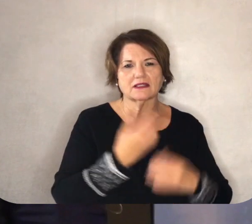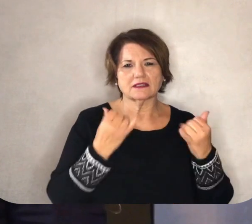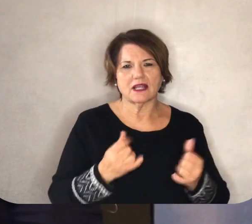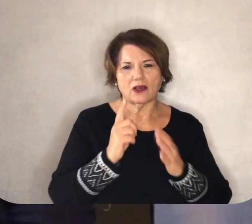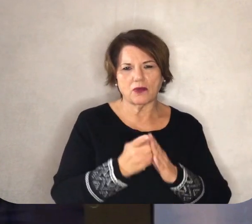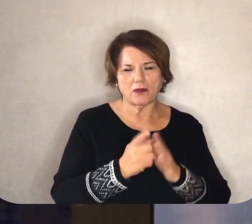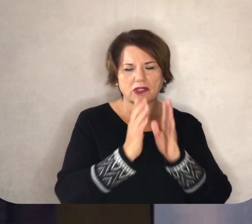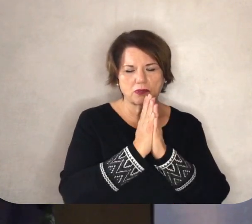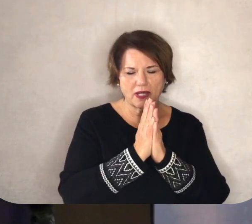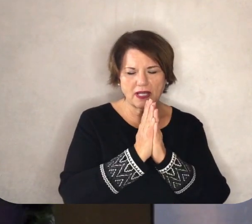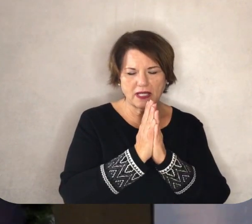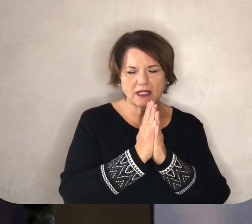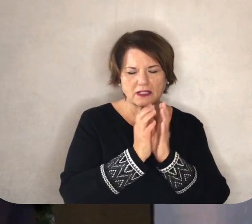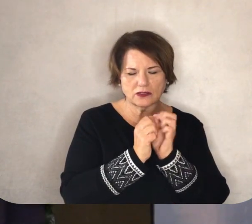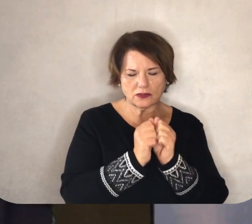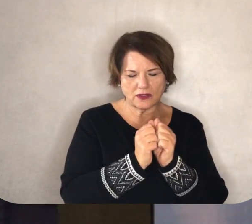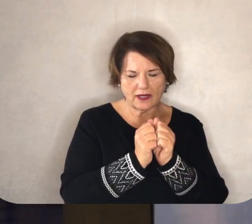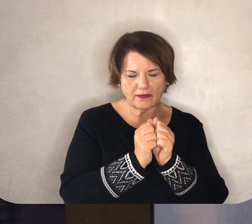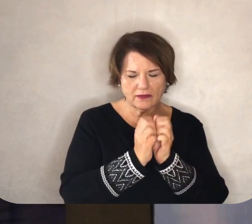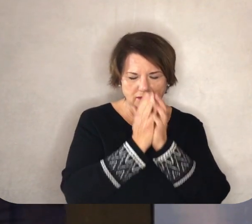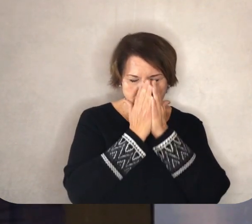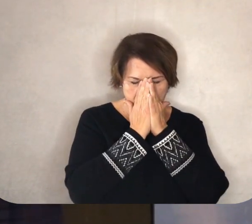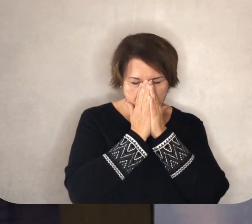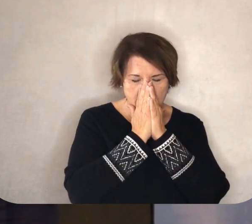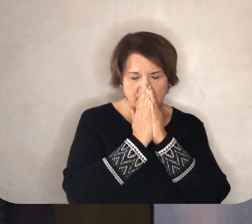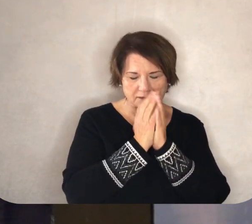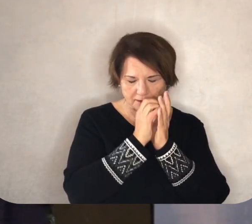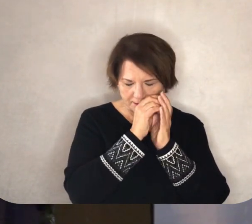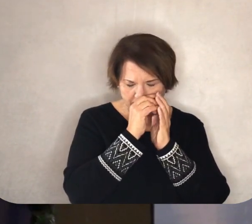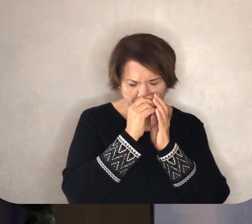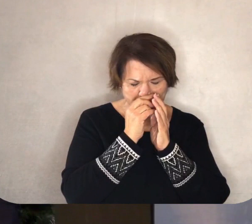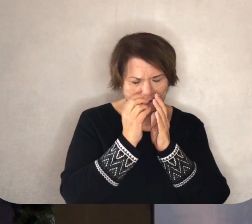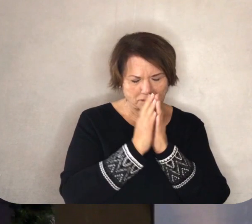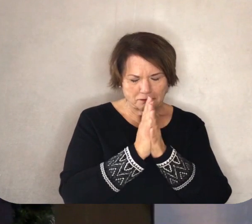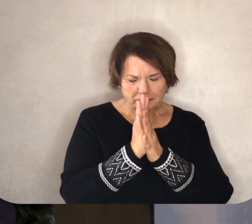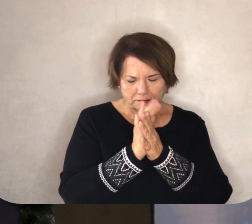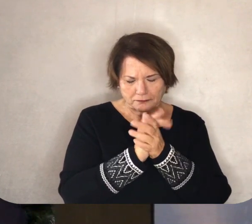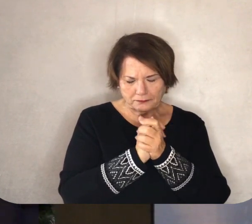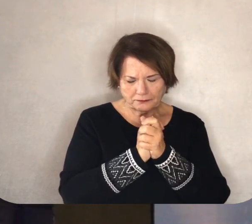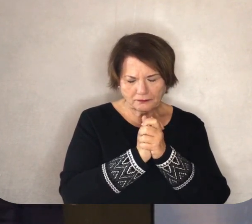in prayer together, so let's pray. Lord, thank you for